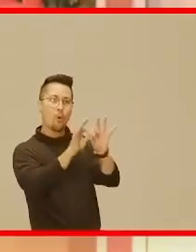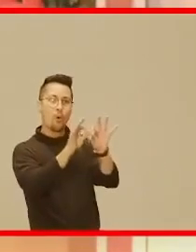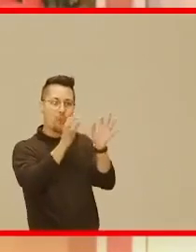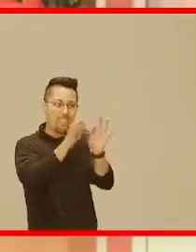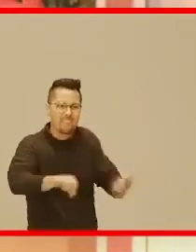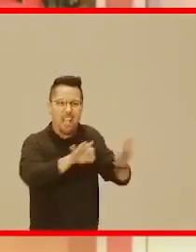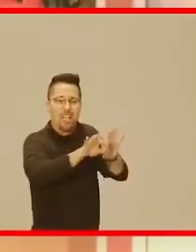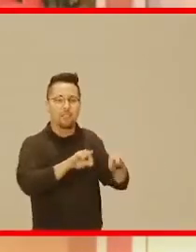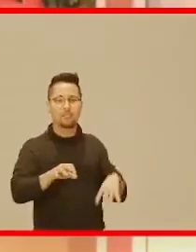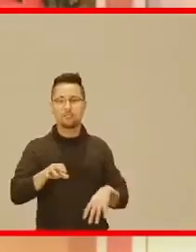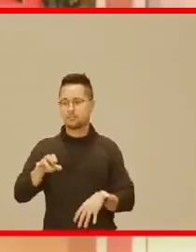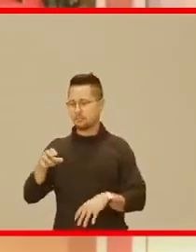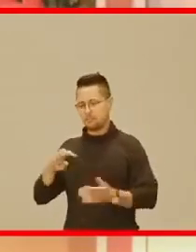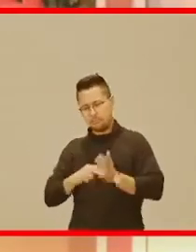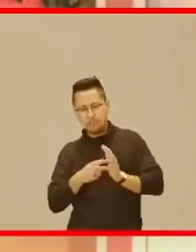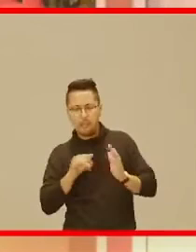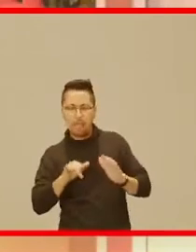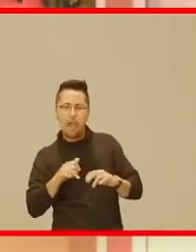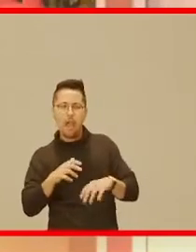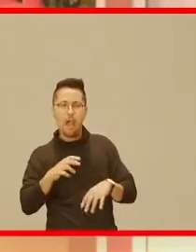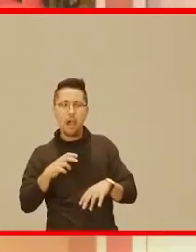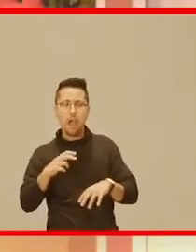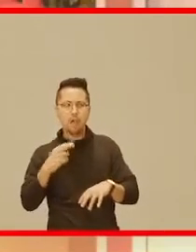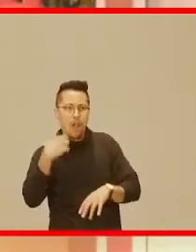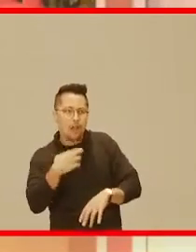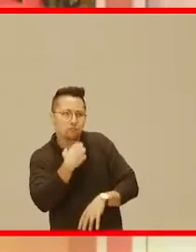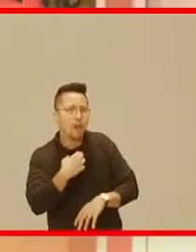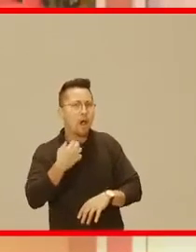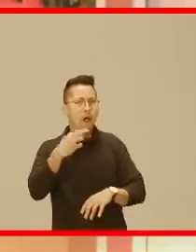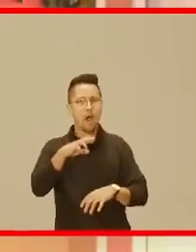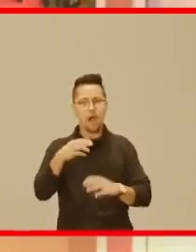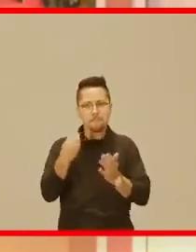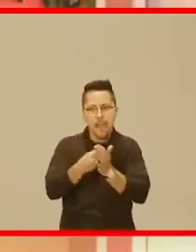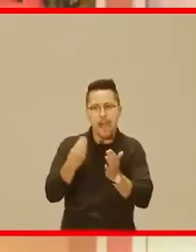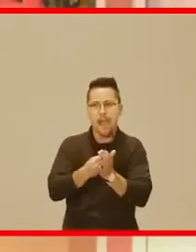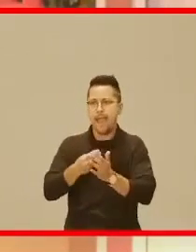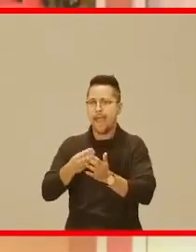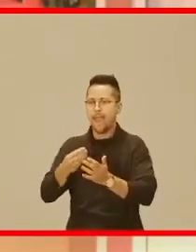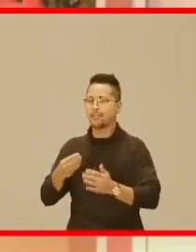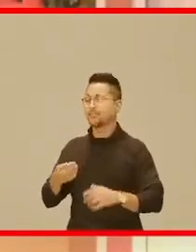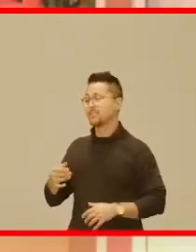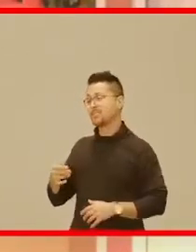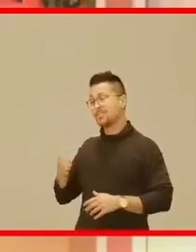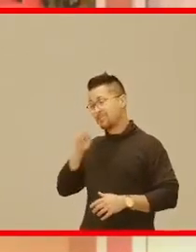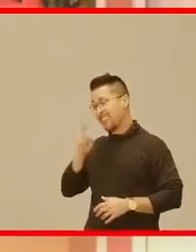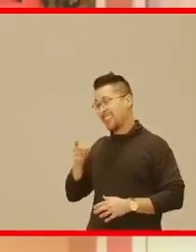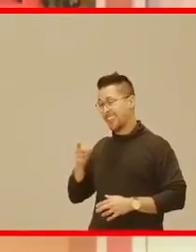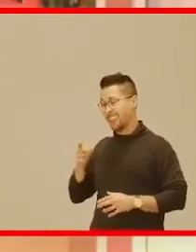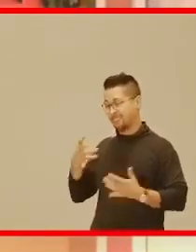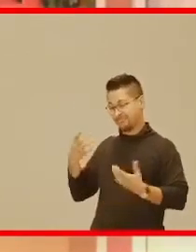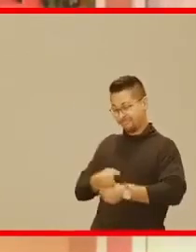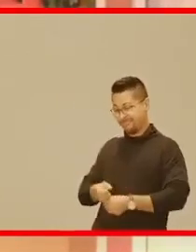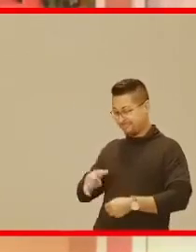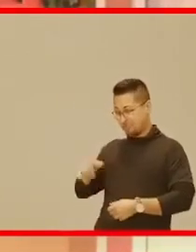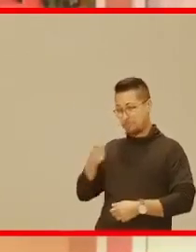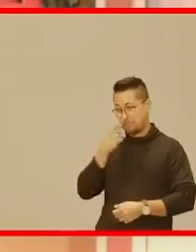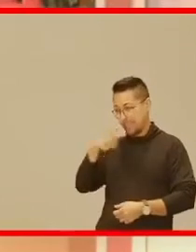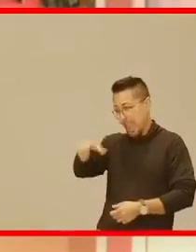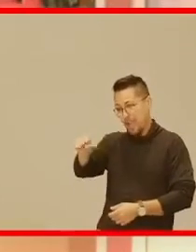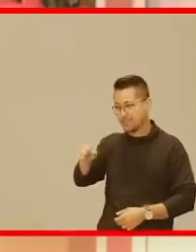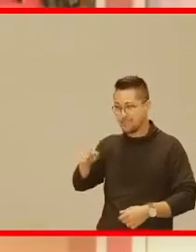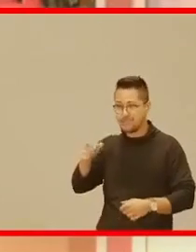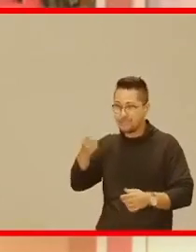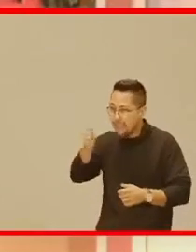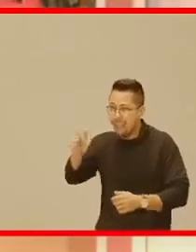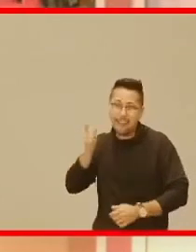in a restaurant? Is that, the short answer to all of it is yeah. Just try not to give the gifts. You just can't, you really